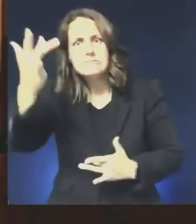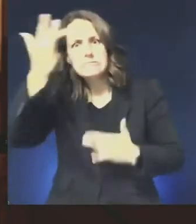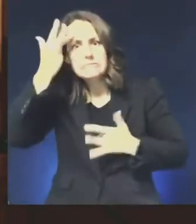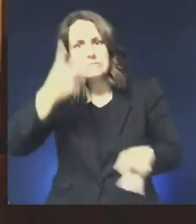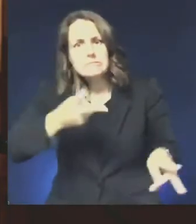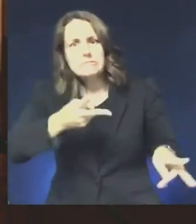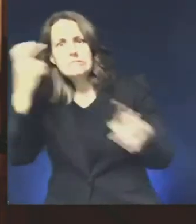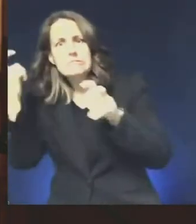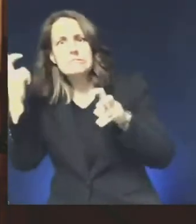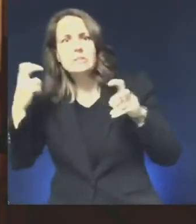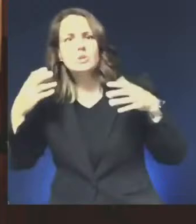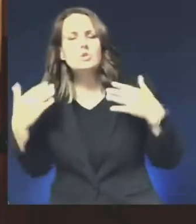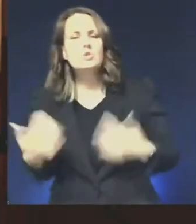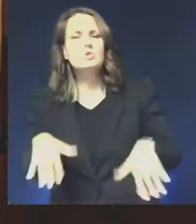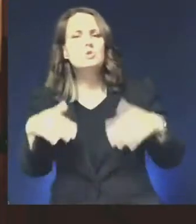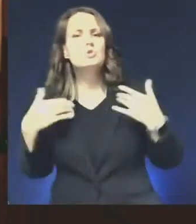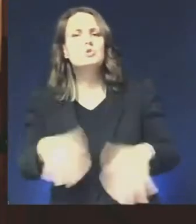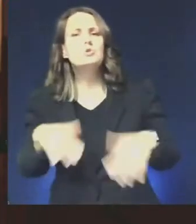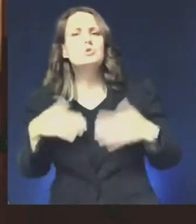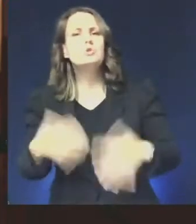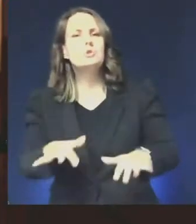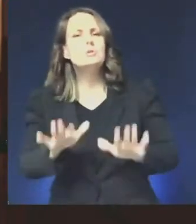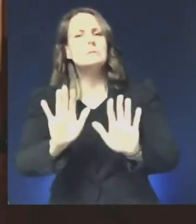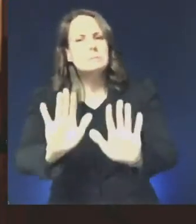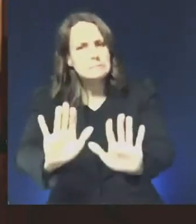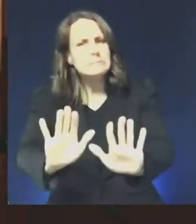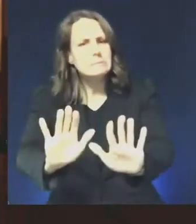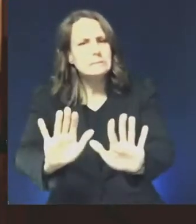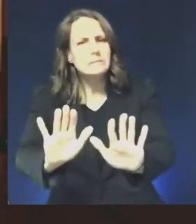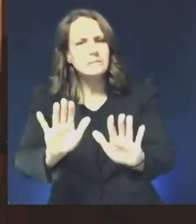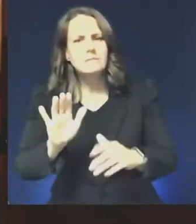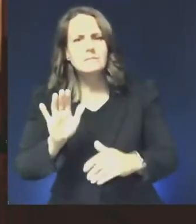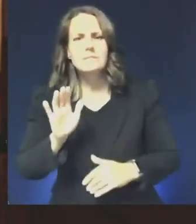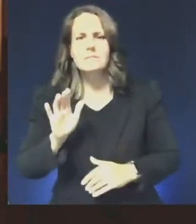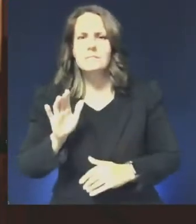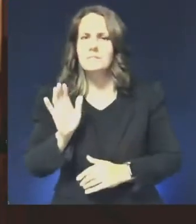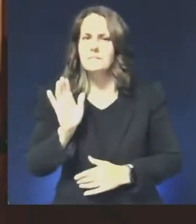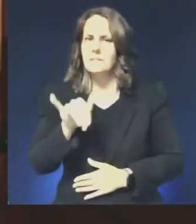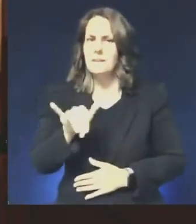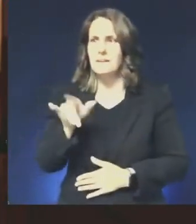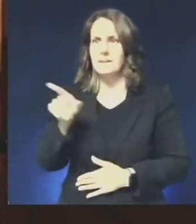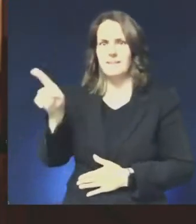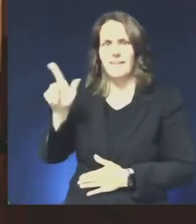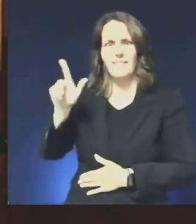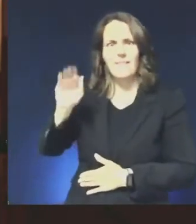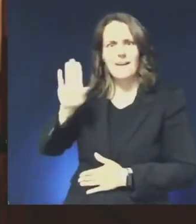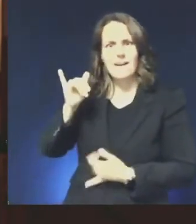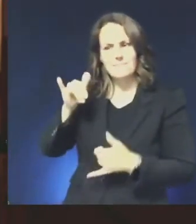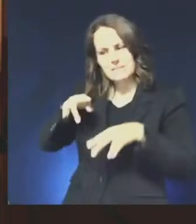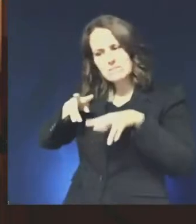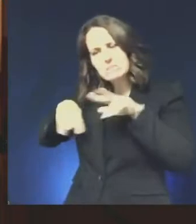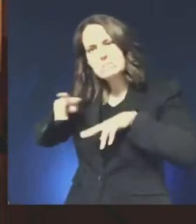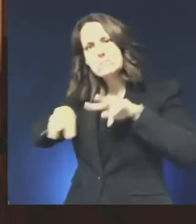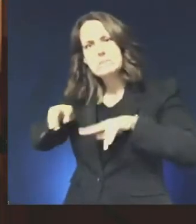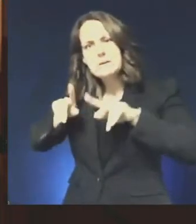our laboratorians are really our detectives on this, helping monitor for what's